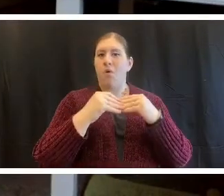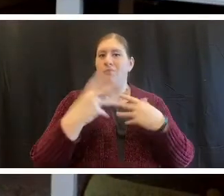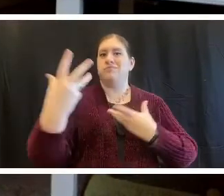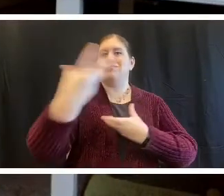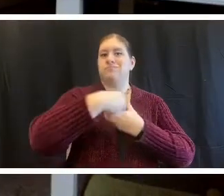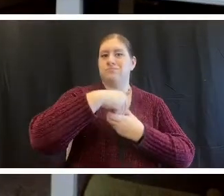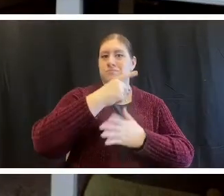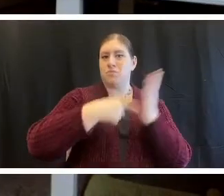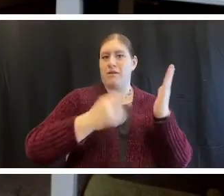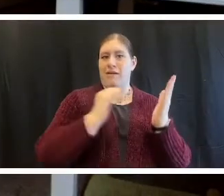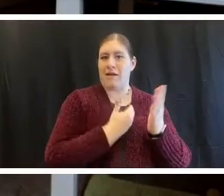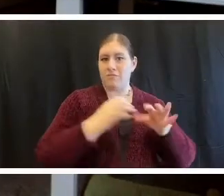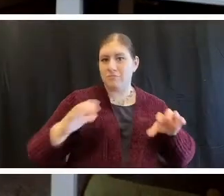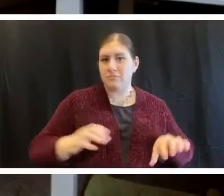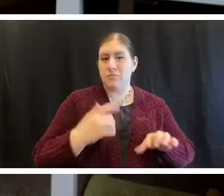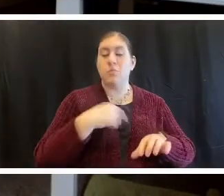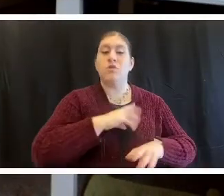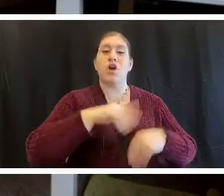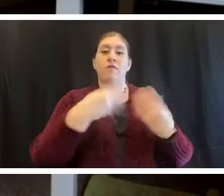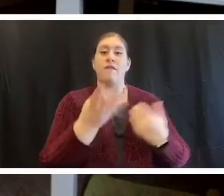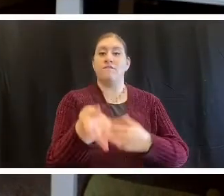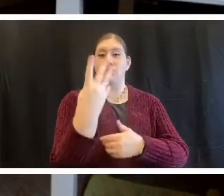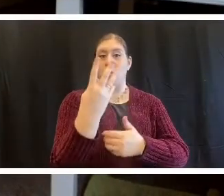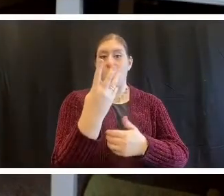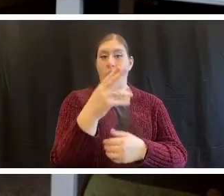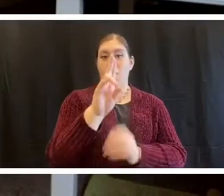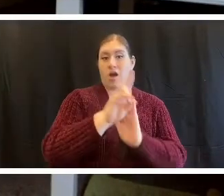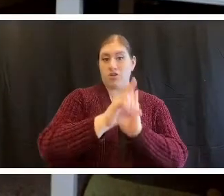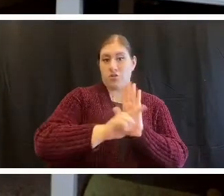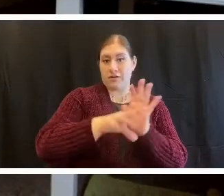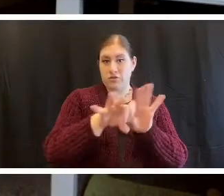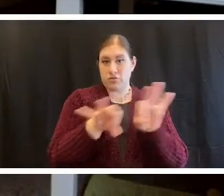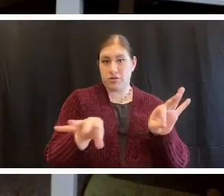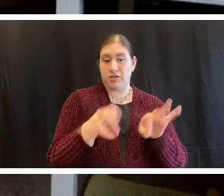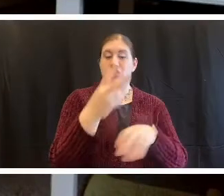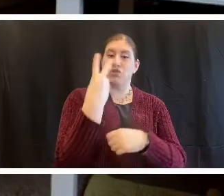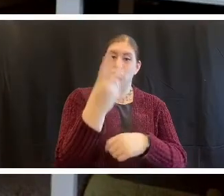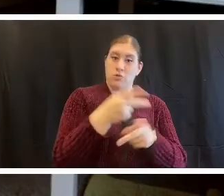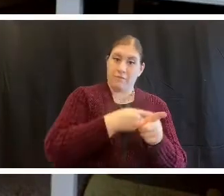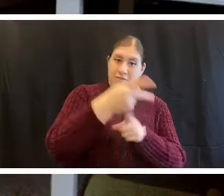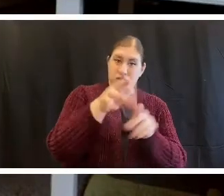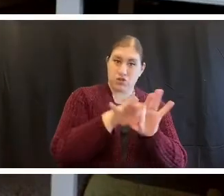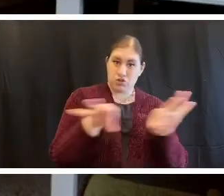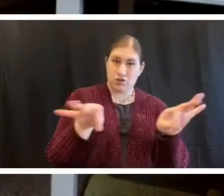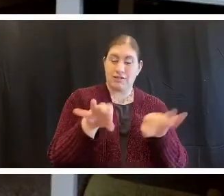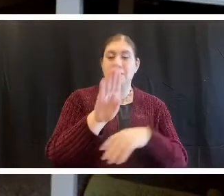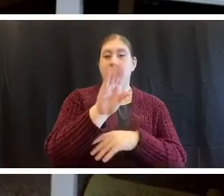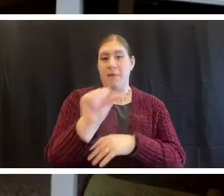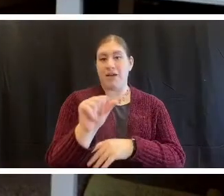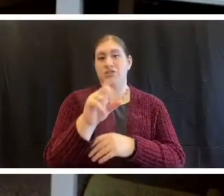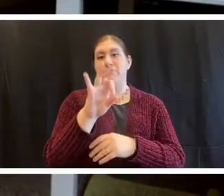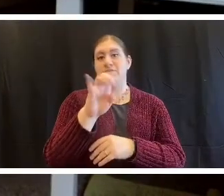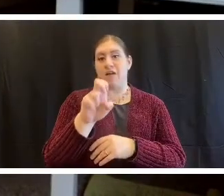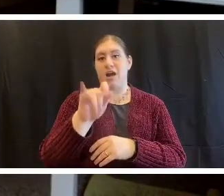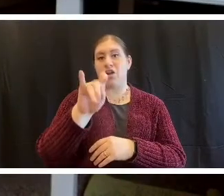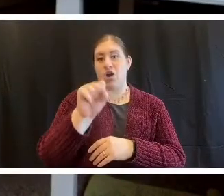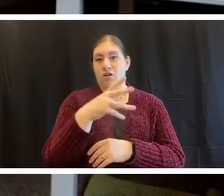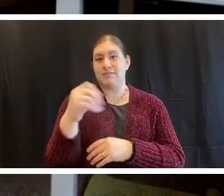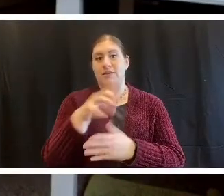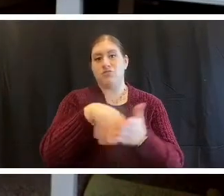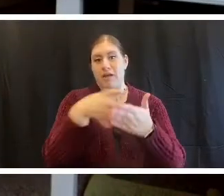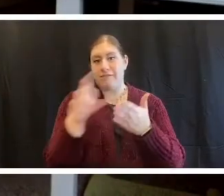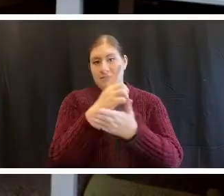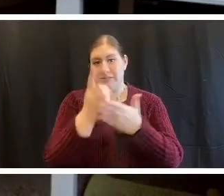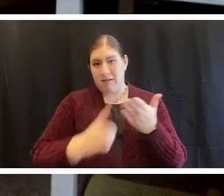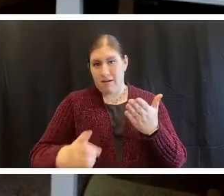that we do. We offer 4 undergraduate degrees, 2 professional degrees, a Bachelor of Fine Arts in Graphic